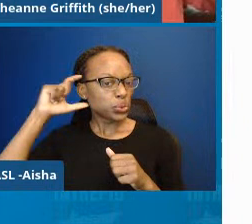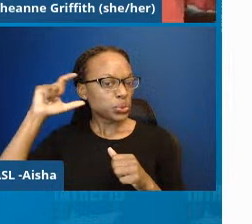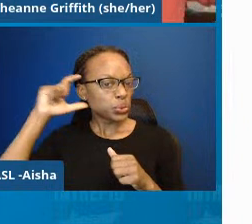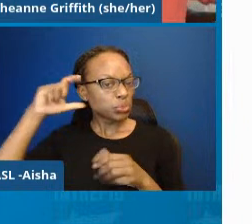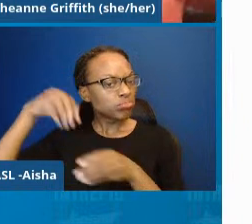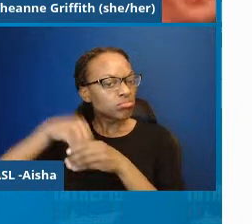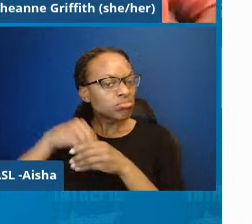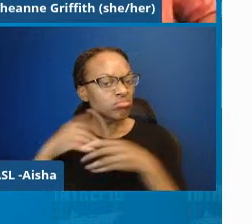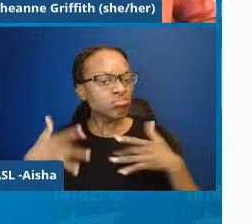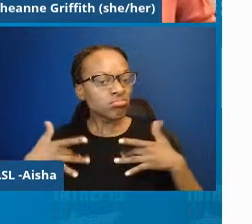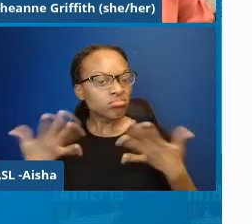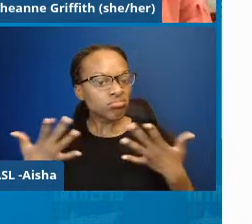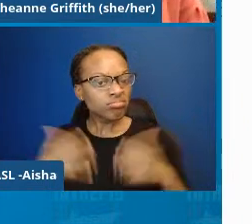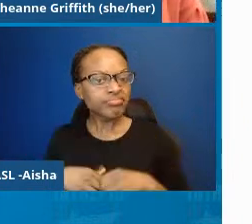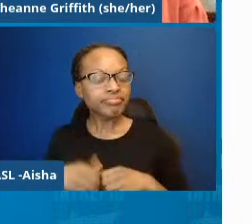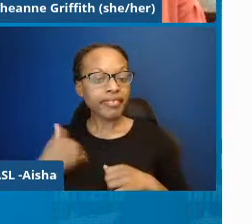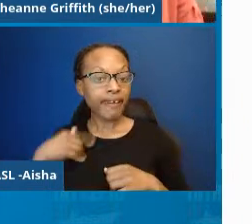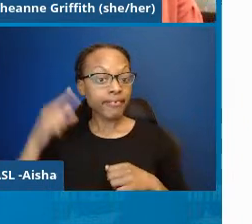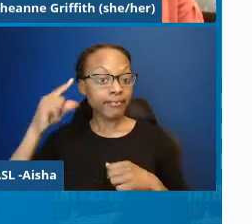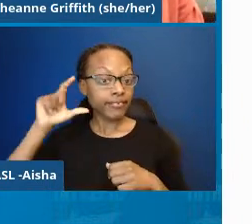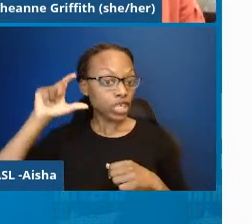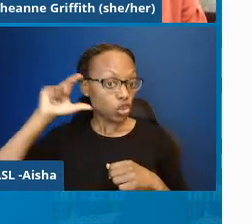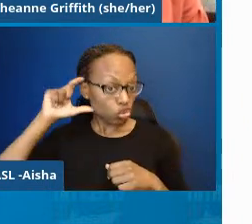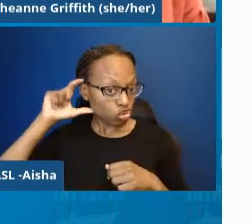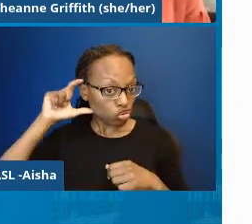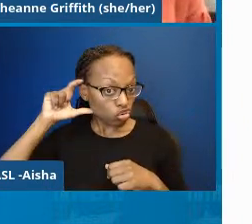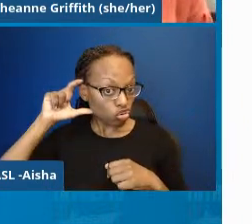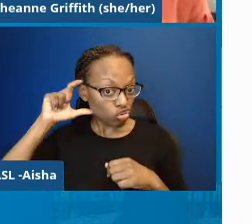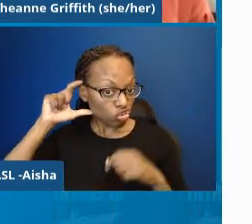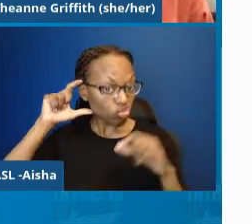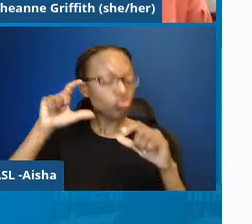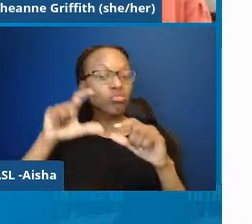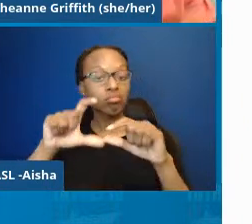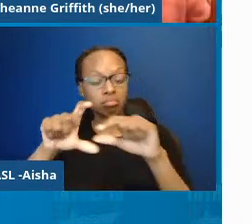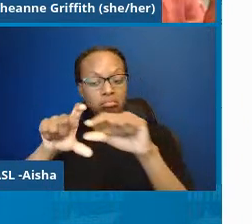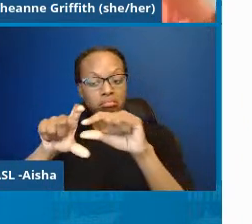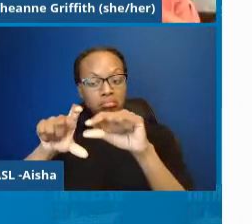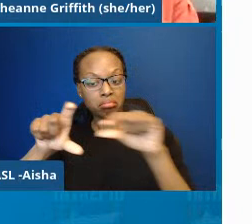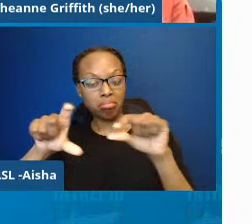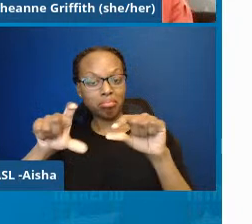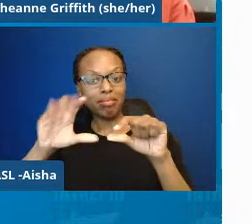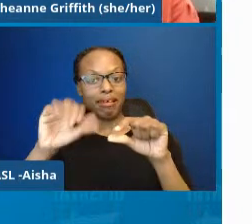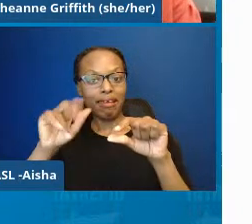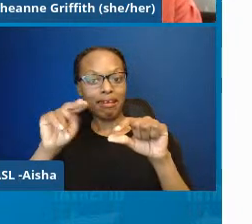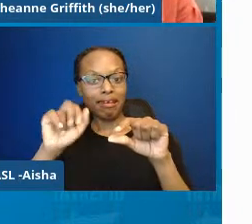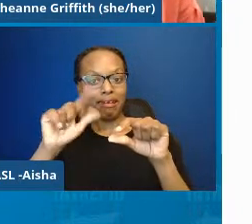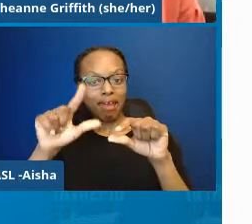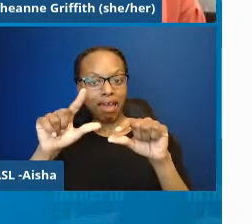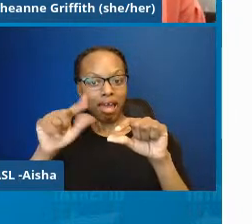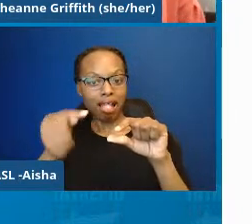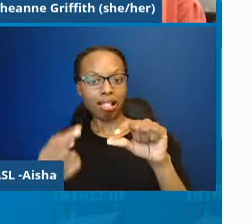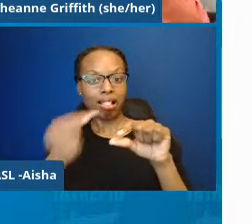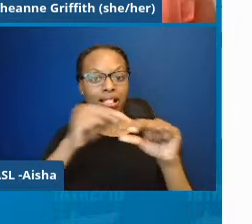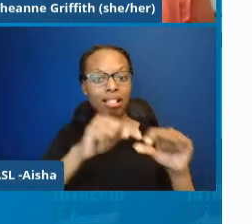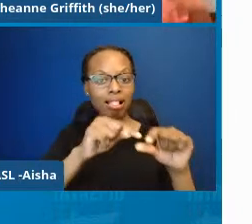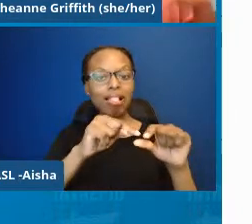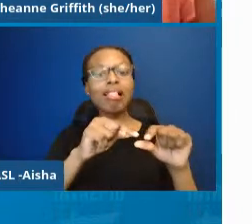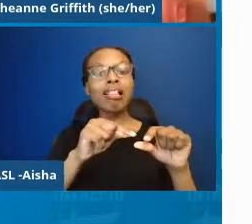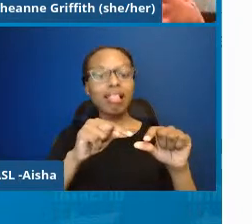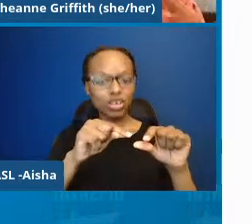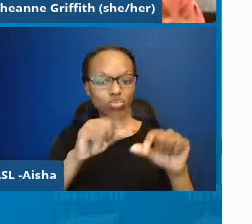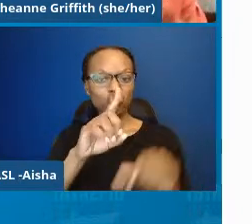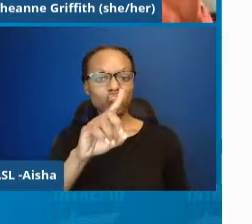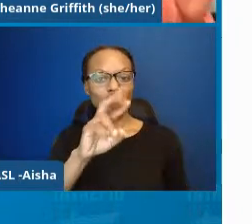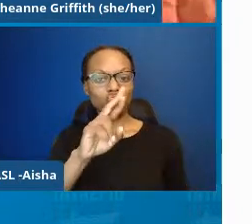we have our ear and then an ear canal and then an eardrum. And that's what we're going to be modeling today, how